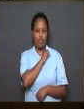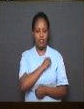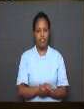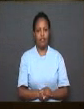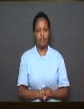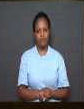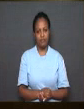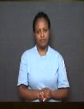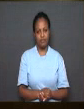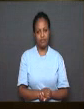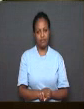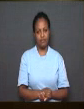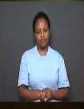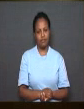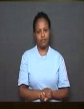Time's up.